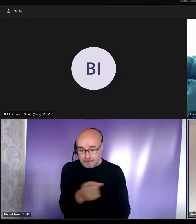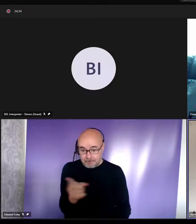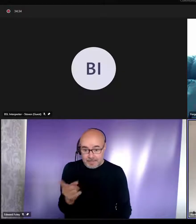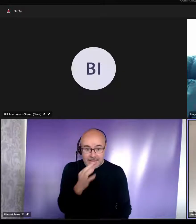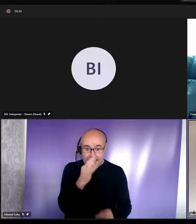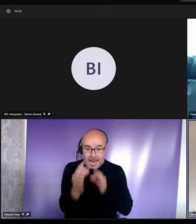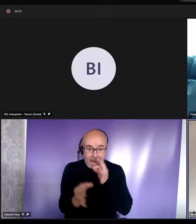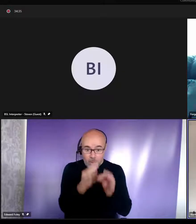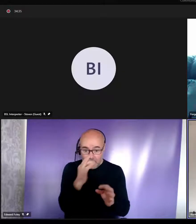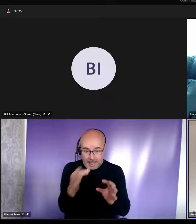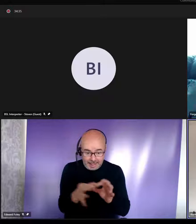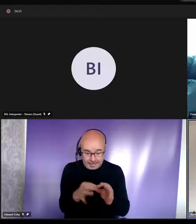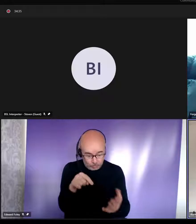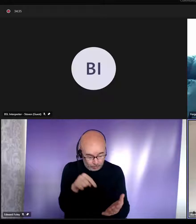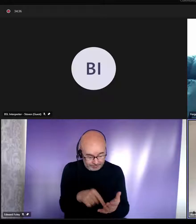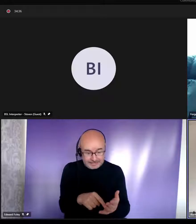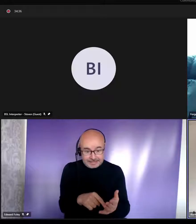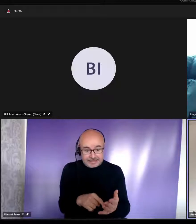item?